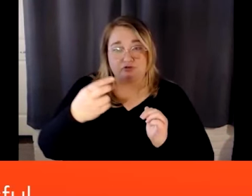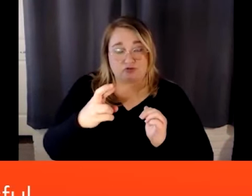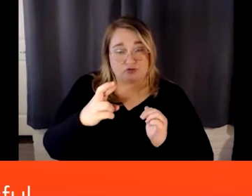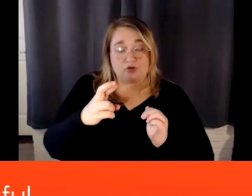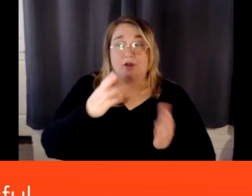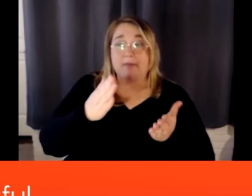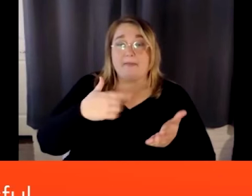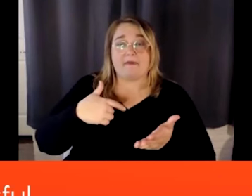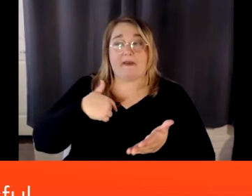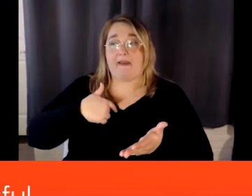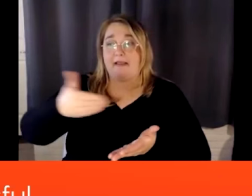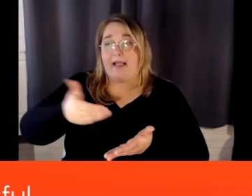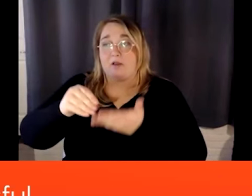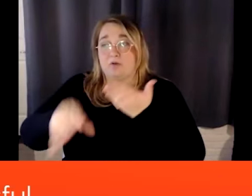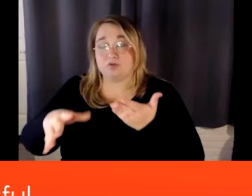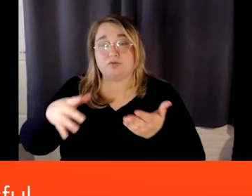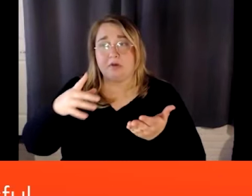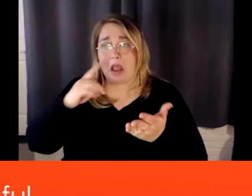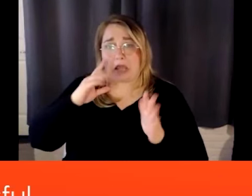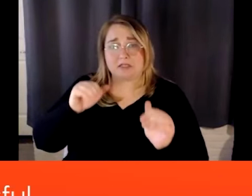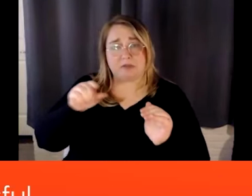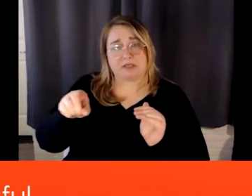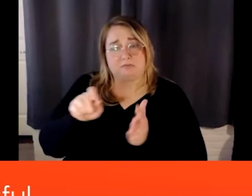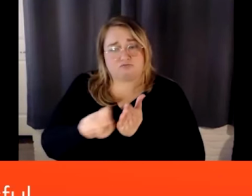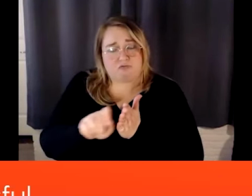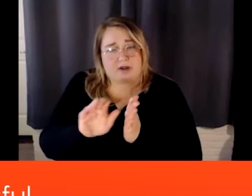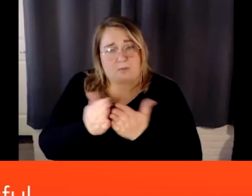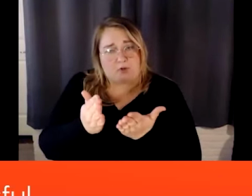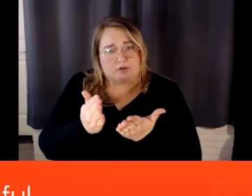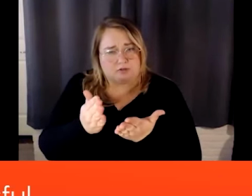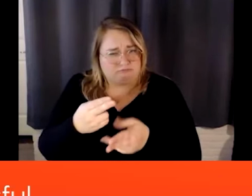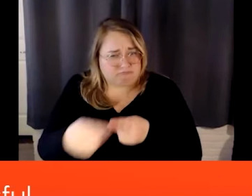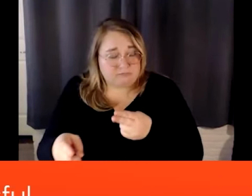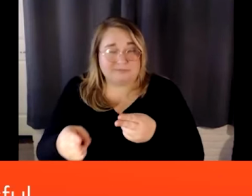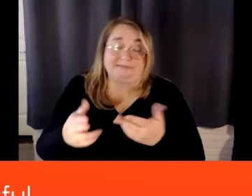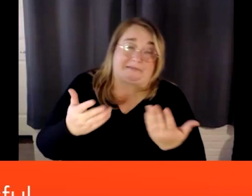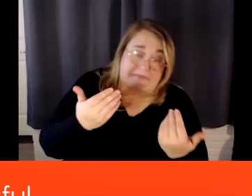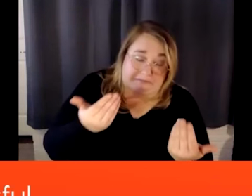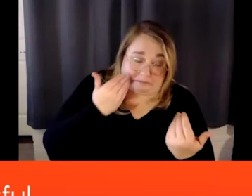be the ability to maybe write a small book. I don't know, being presumptive there, but